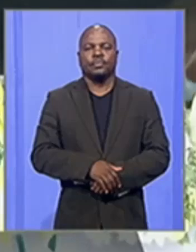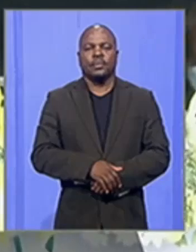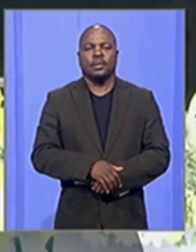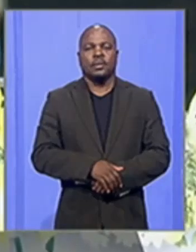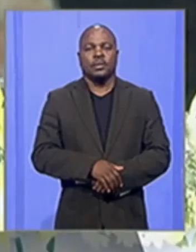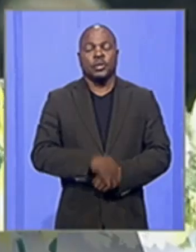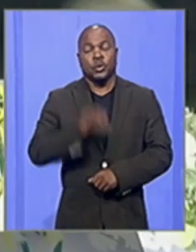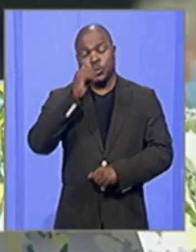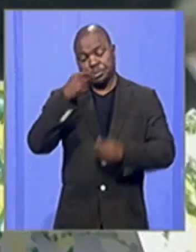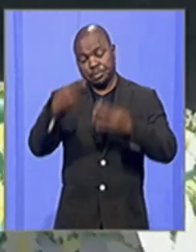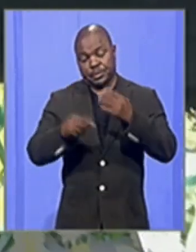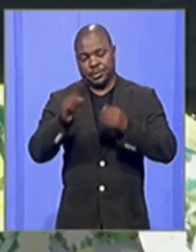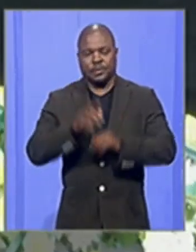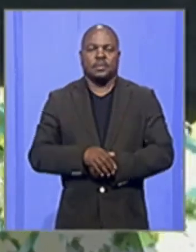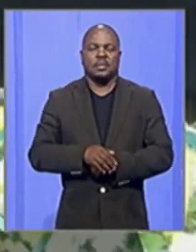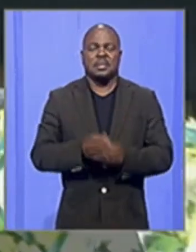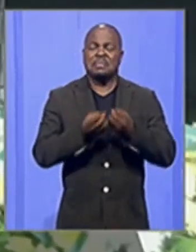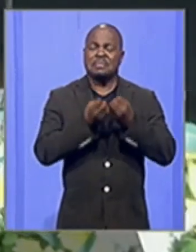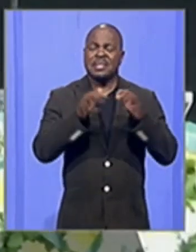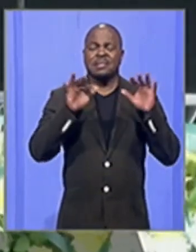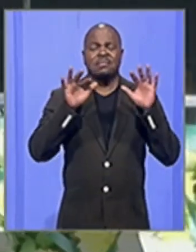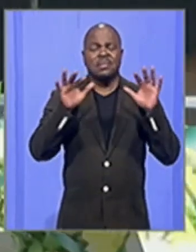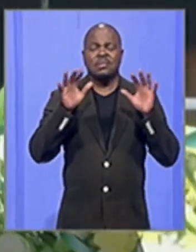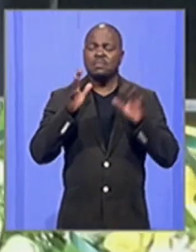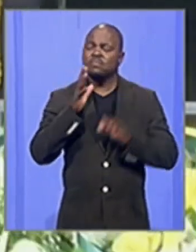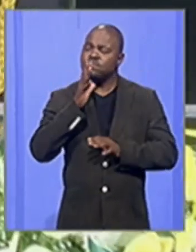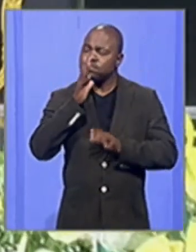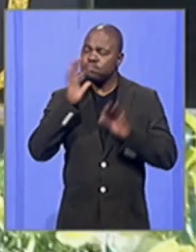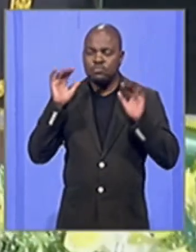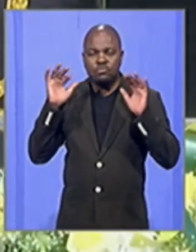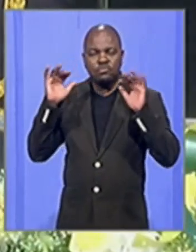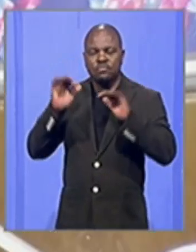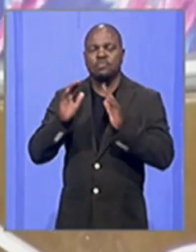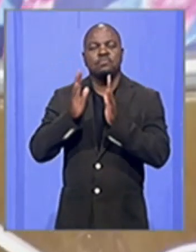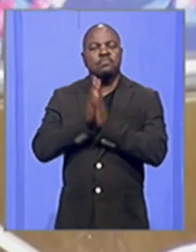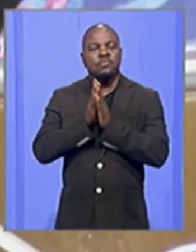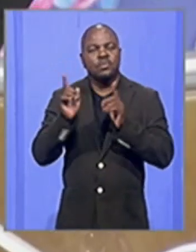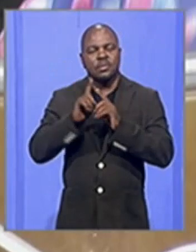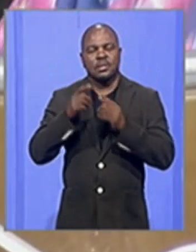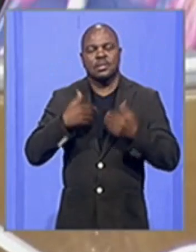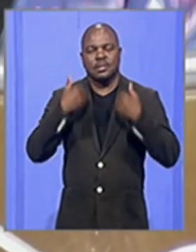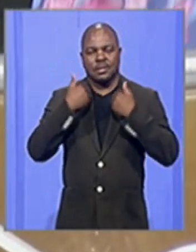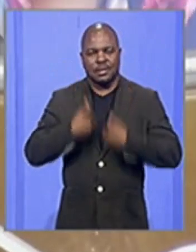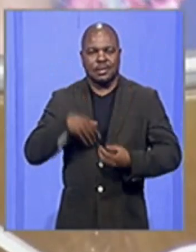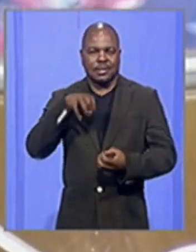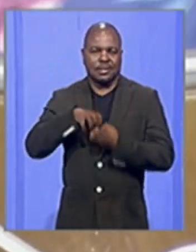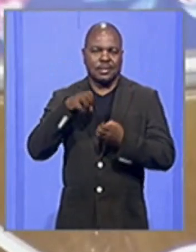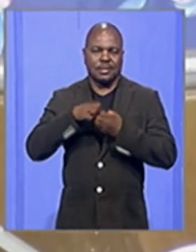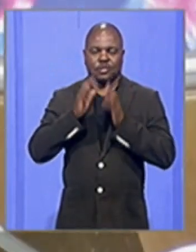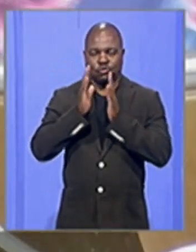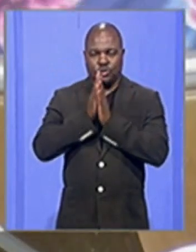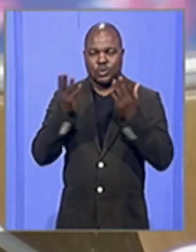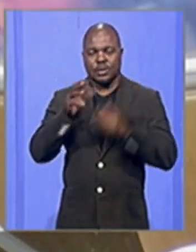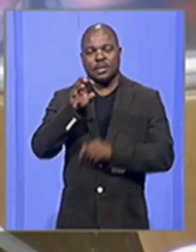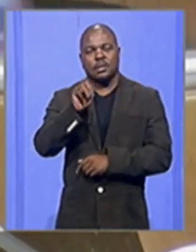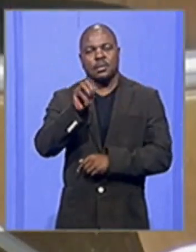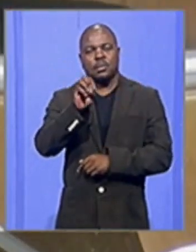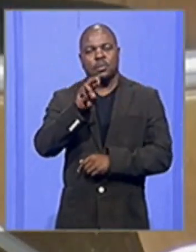Mo kgasong eno re utlwa fa batho ba le dikete ba tsene tirelo modimo ya Sontaga wa Paseka kwa Moria.